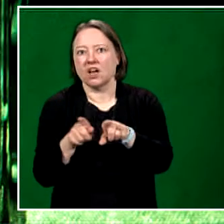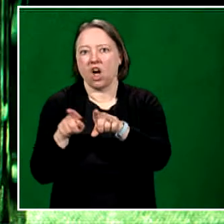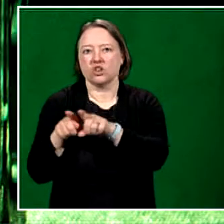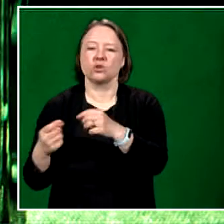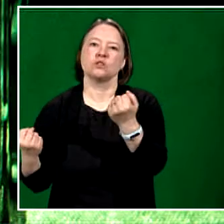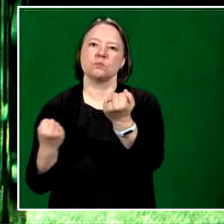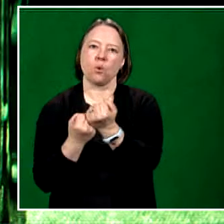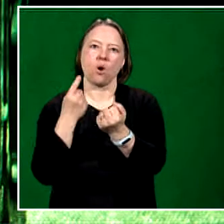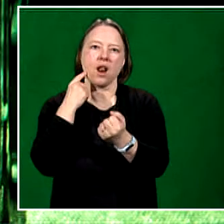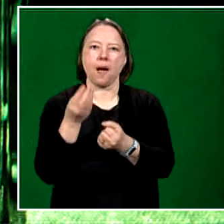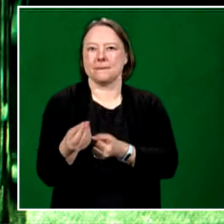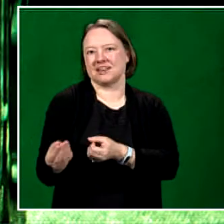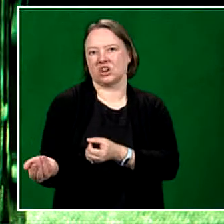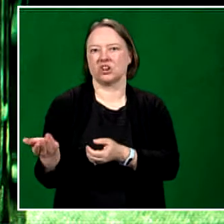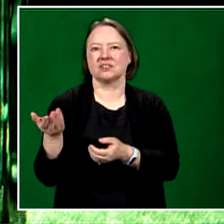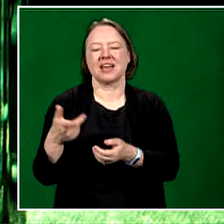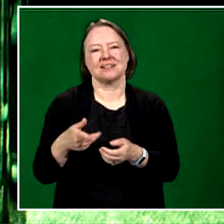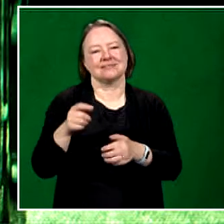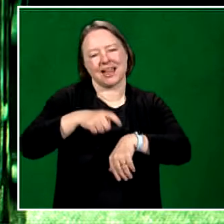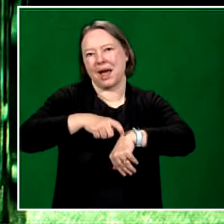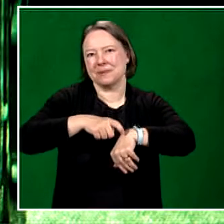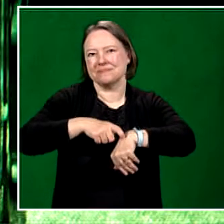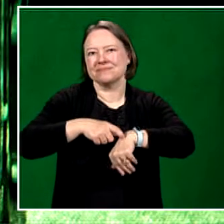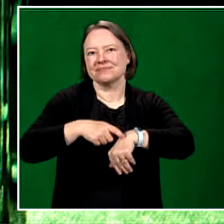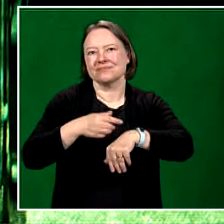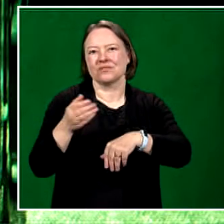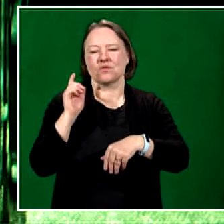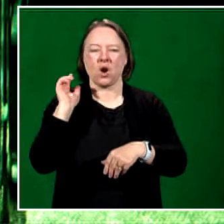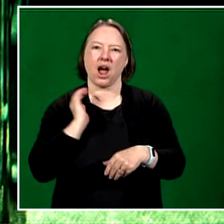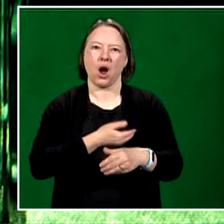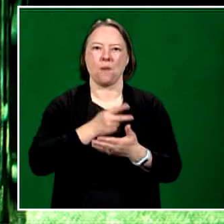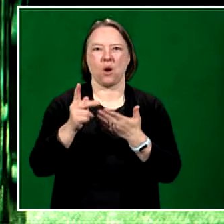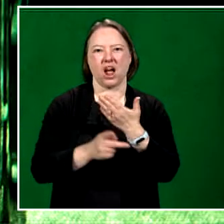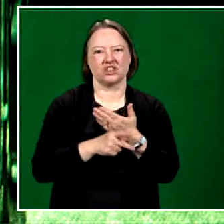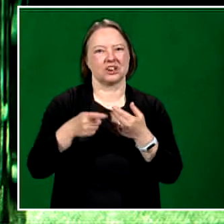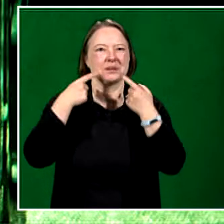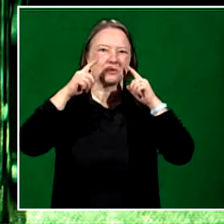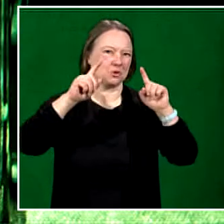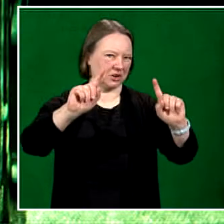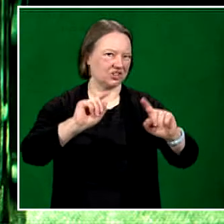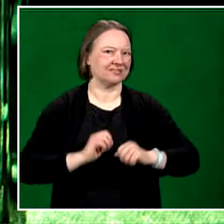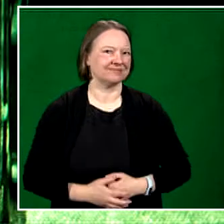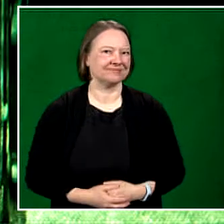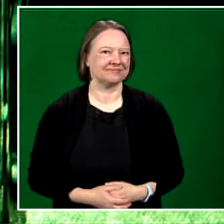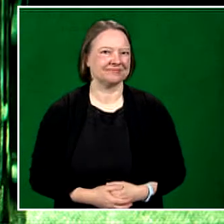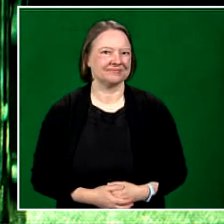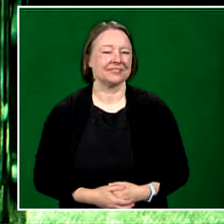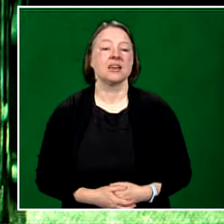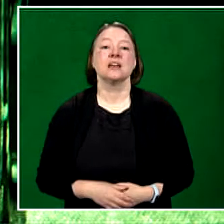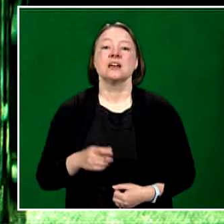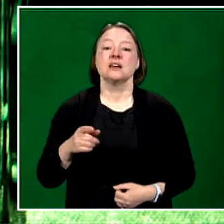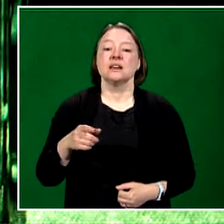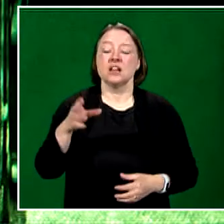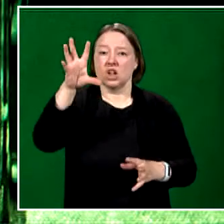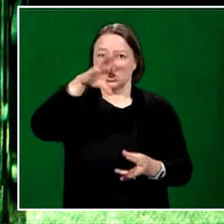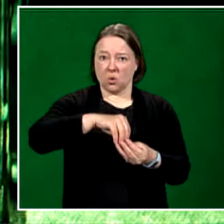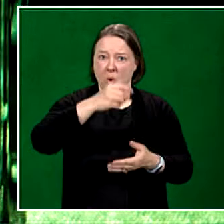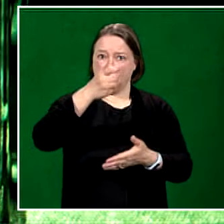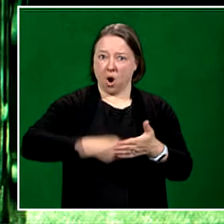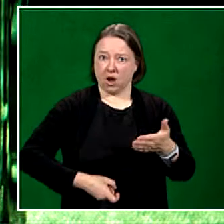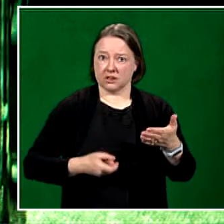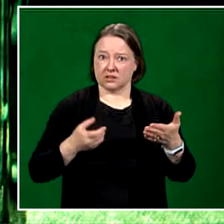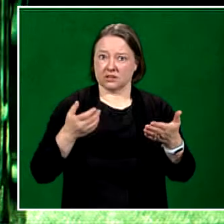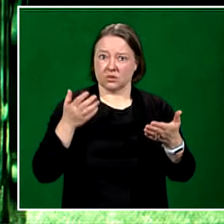support of materials and time to bring our project to fruition. The total costs would